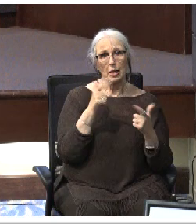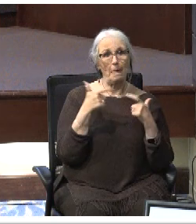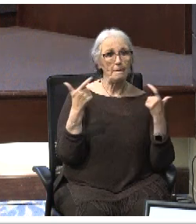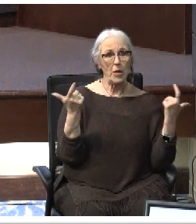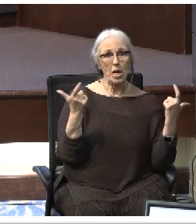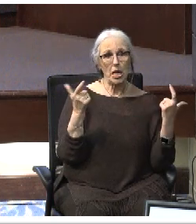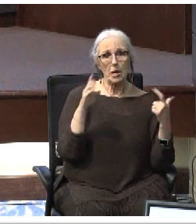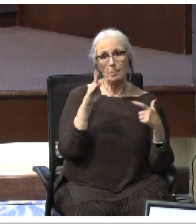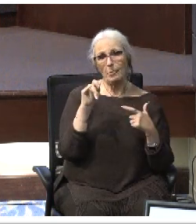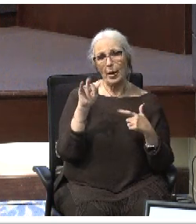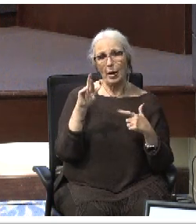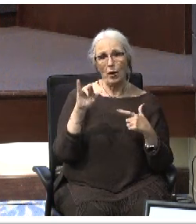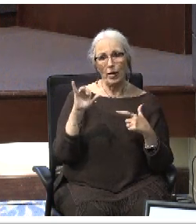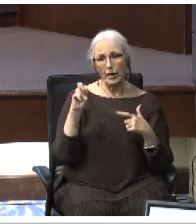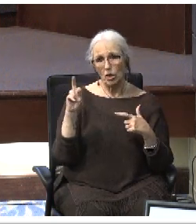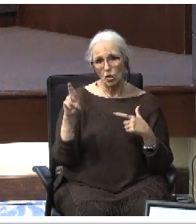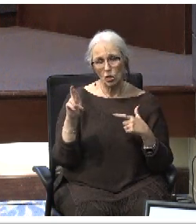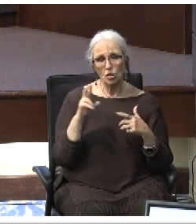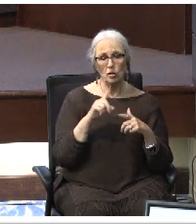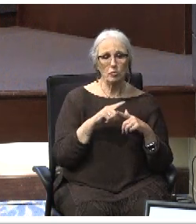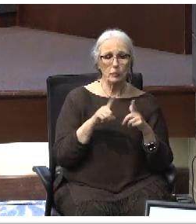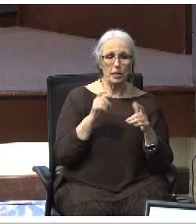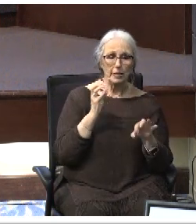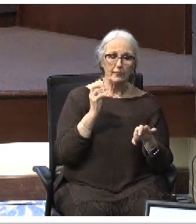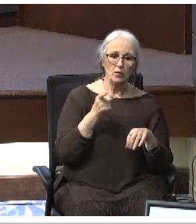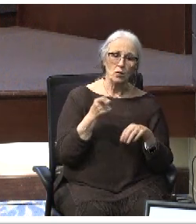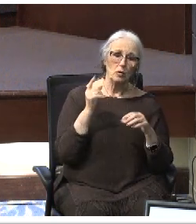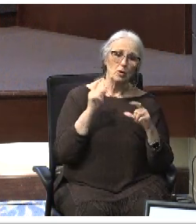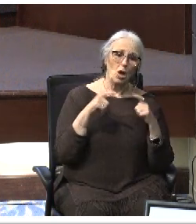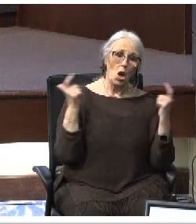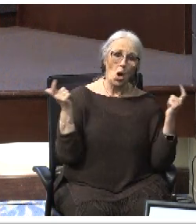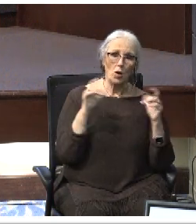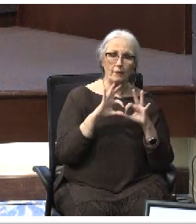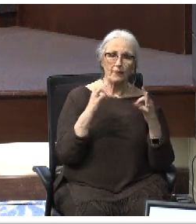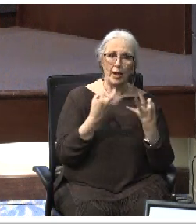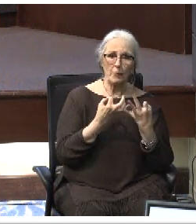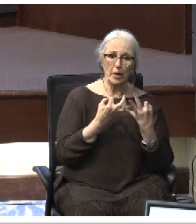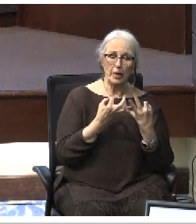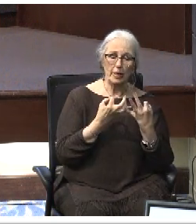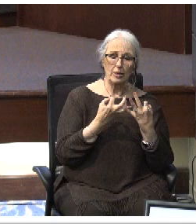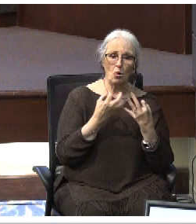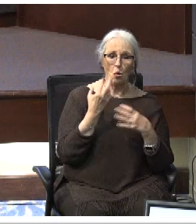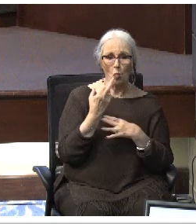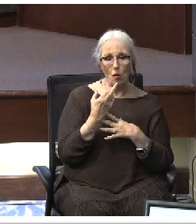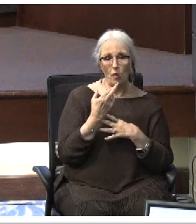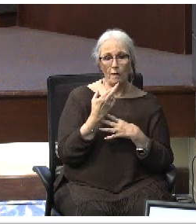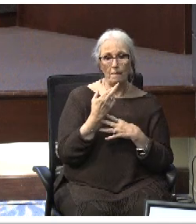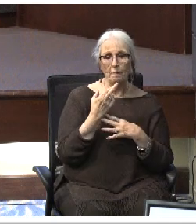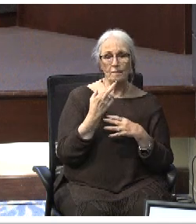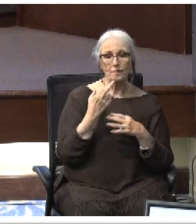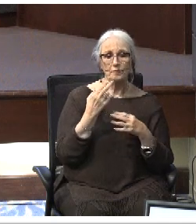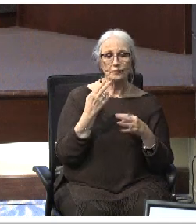big barrier, but if you are a large family or